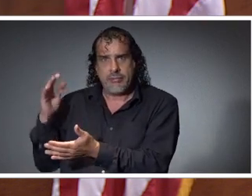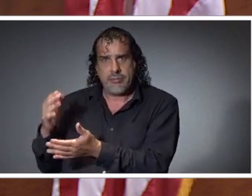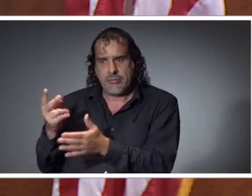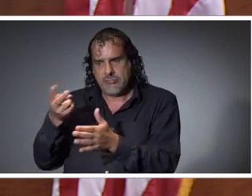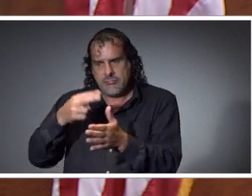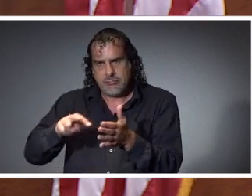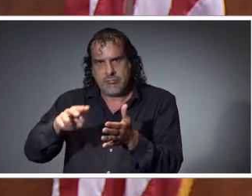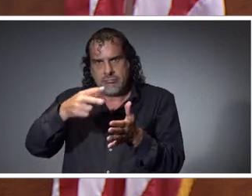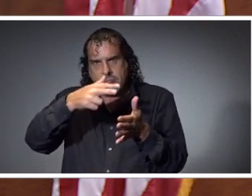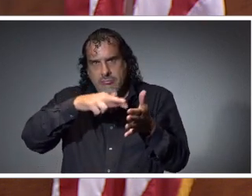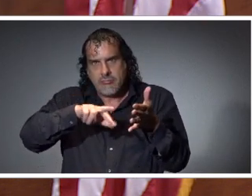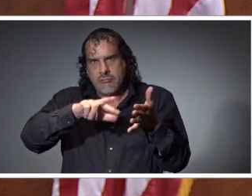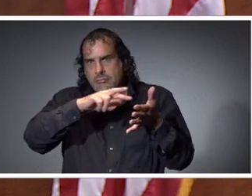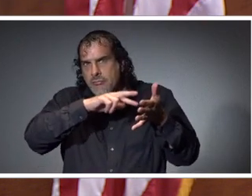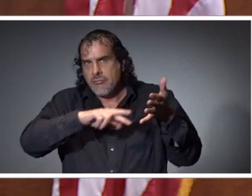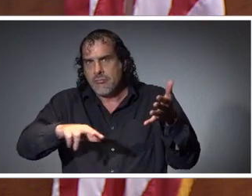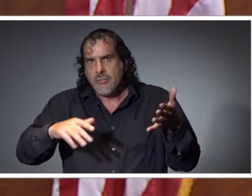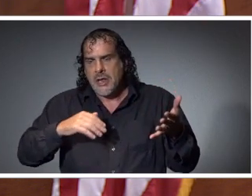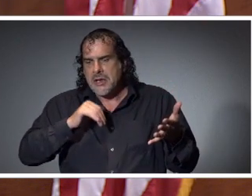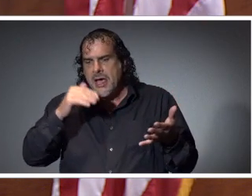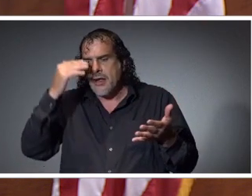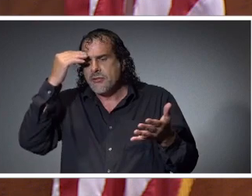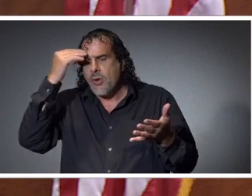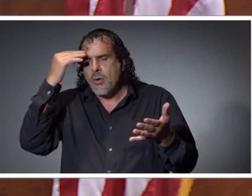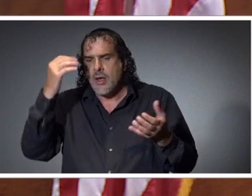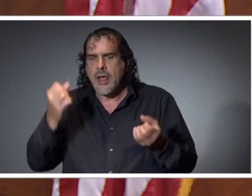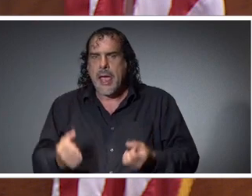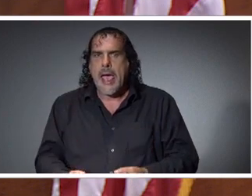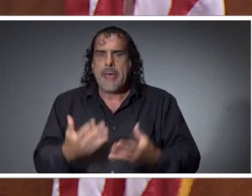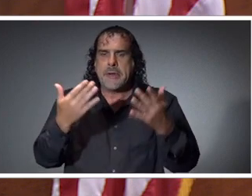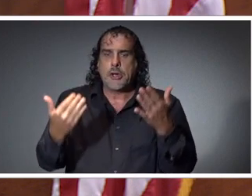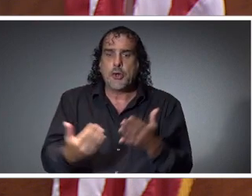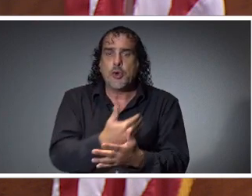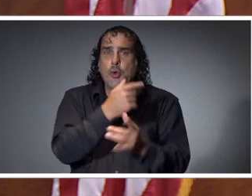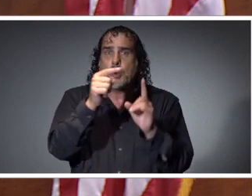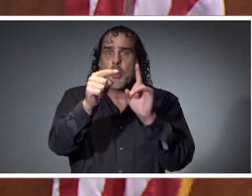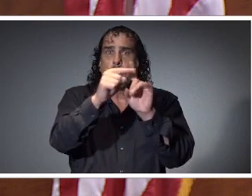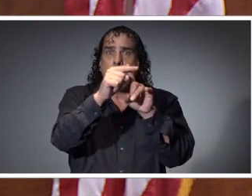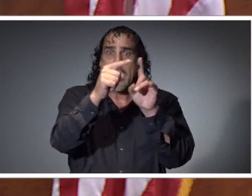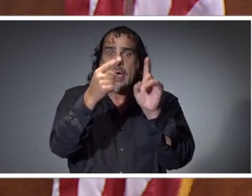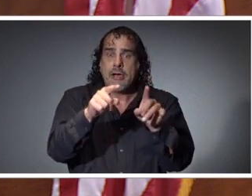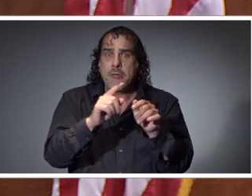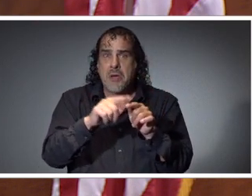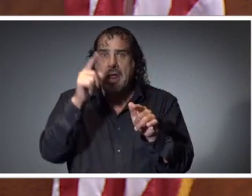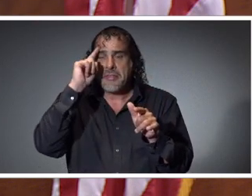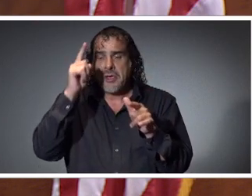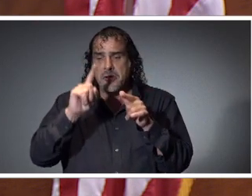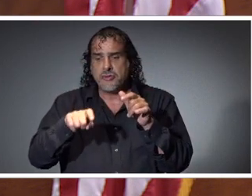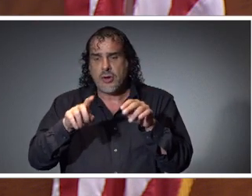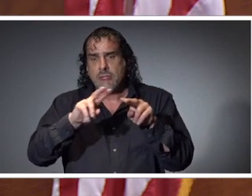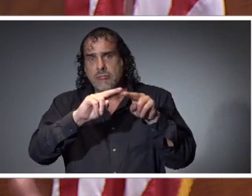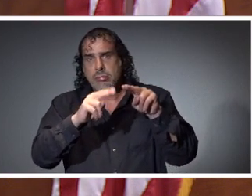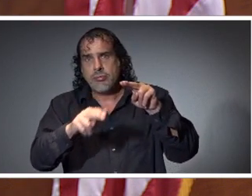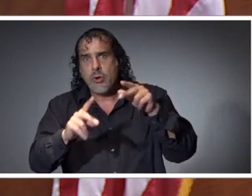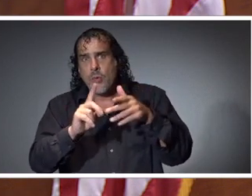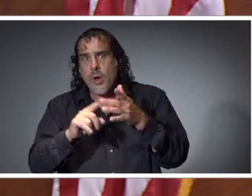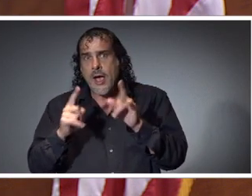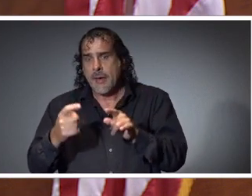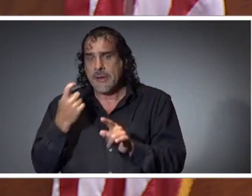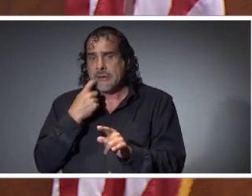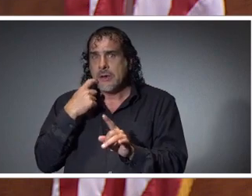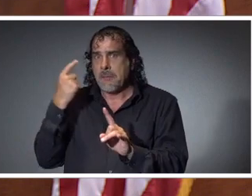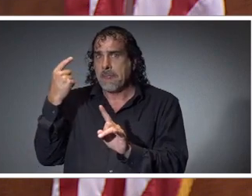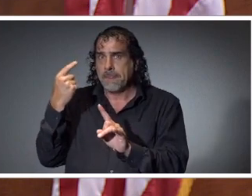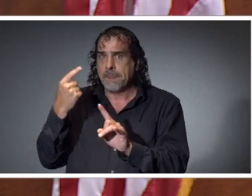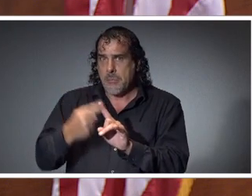knowing what the numbers are going to be in terms of new cases, but I'm hopeful that that will continue to fall based upon what's happened in the last month, and that's a